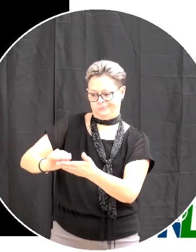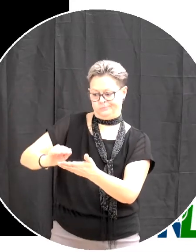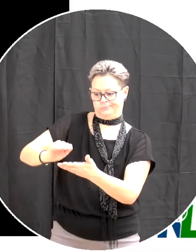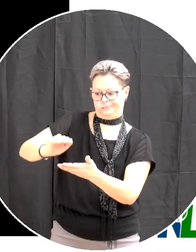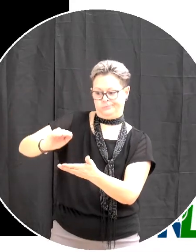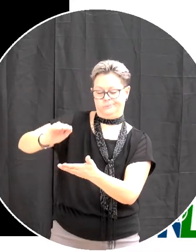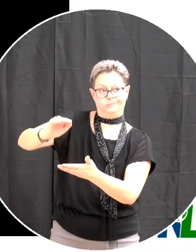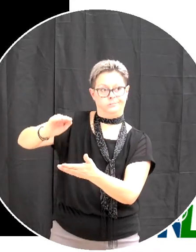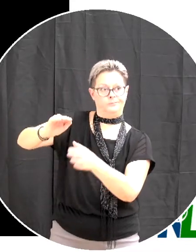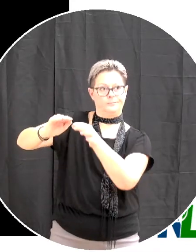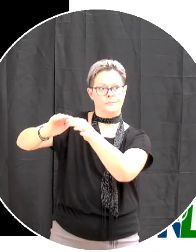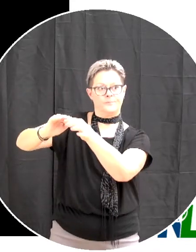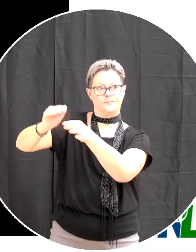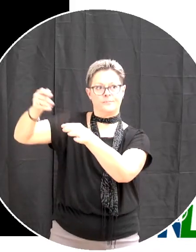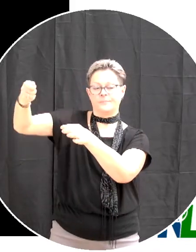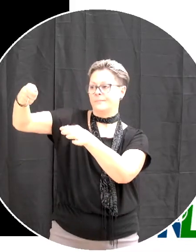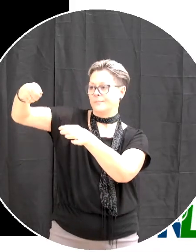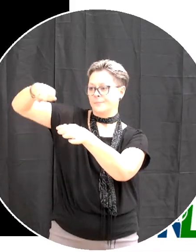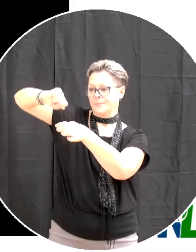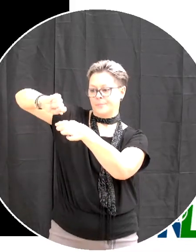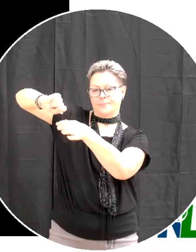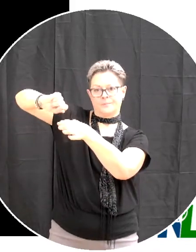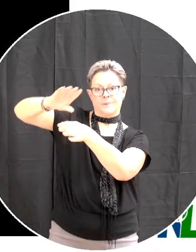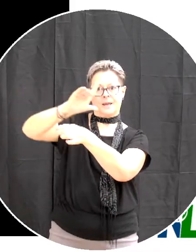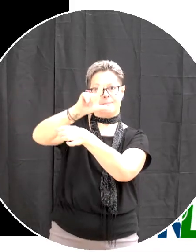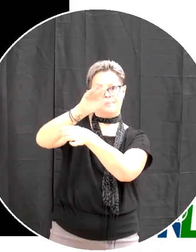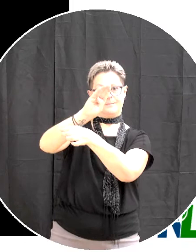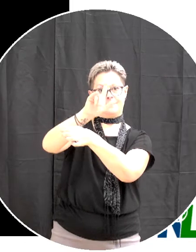Squeeze your dropper full in.